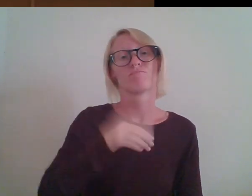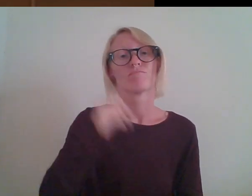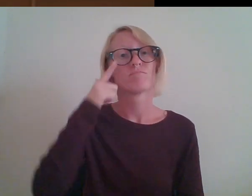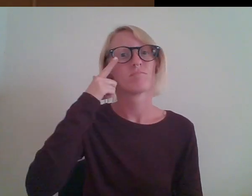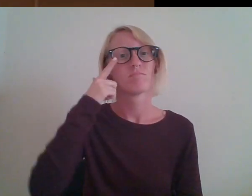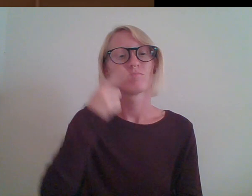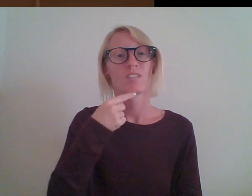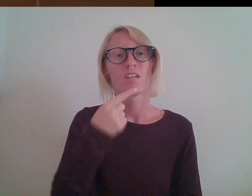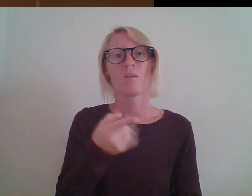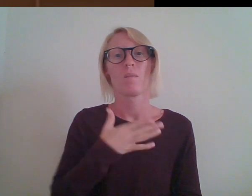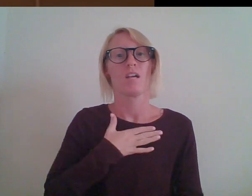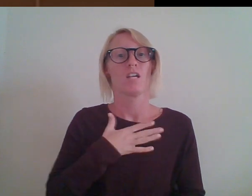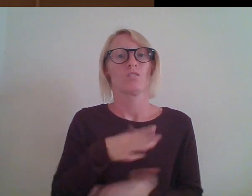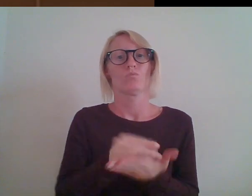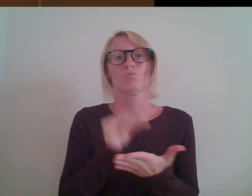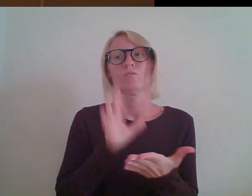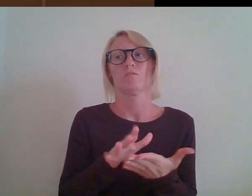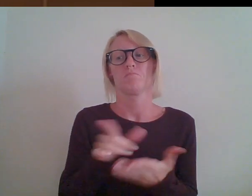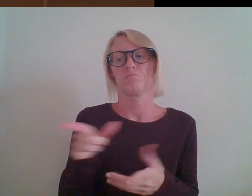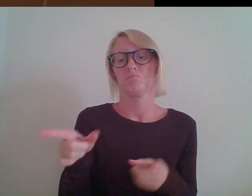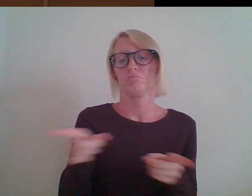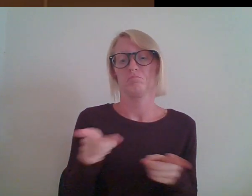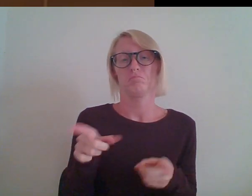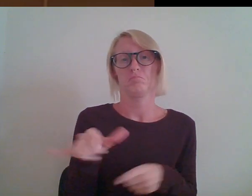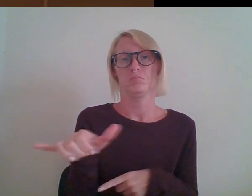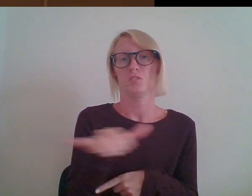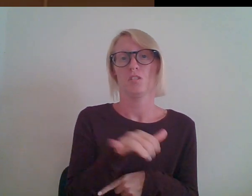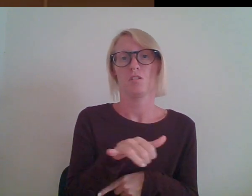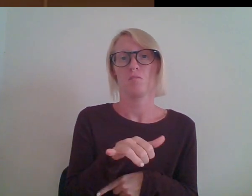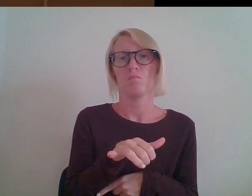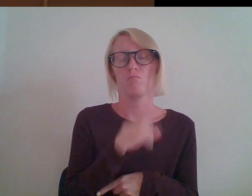both the same. Whoop.